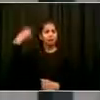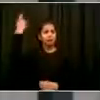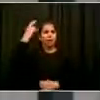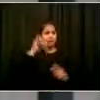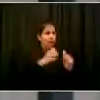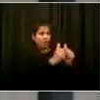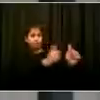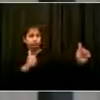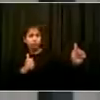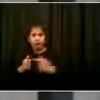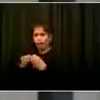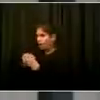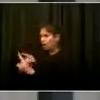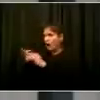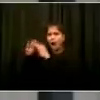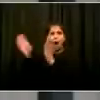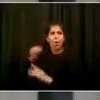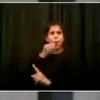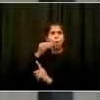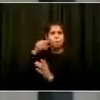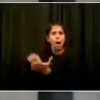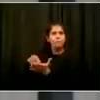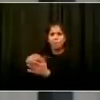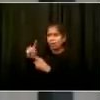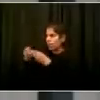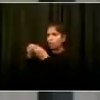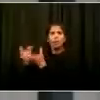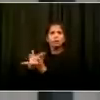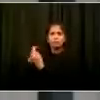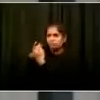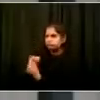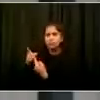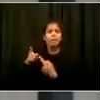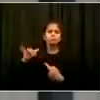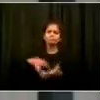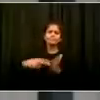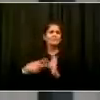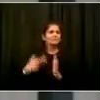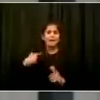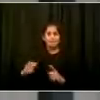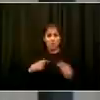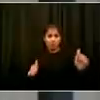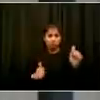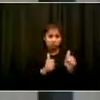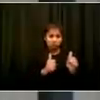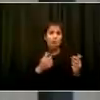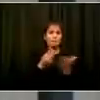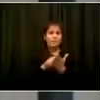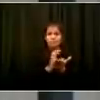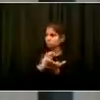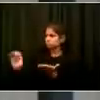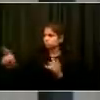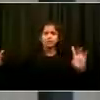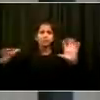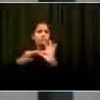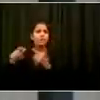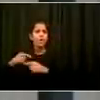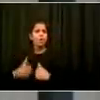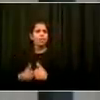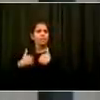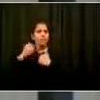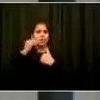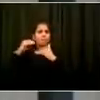you. You know, the truth is, challenges for Black businesses did not start with COVID. For